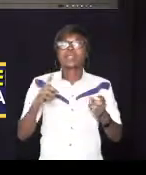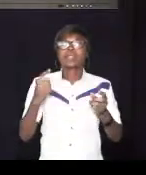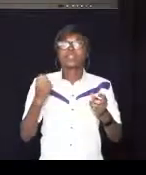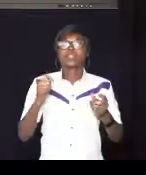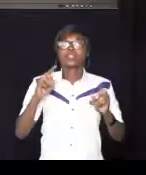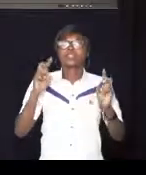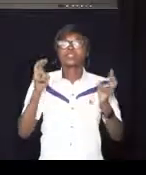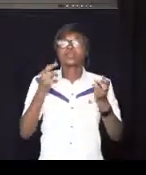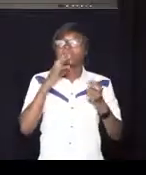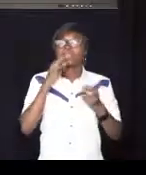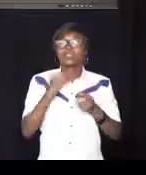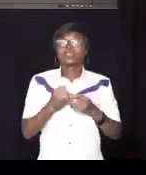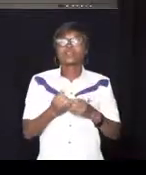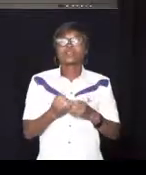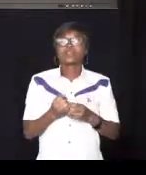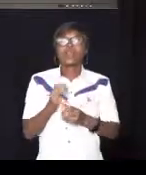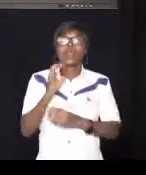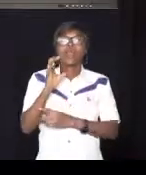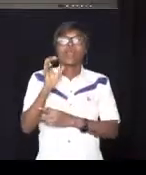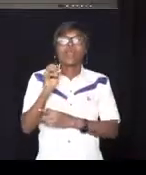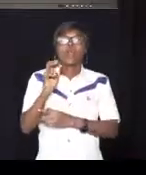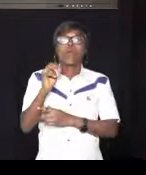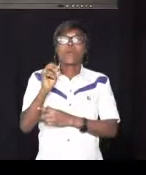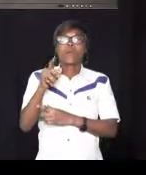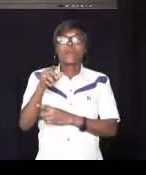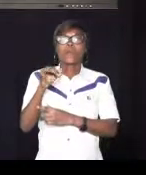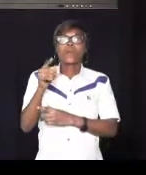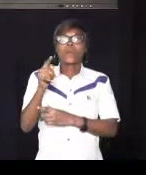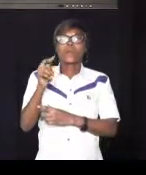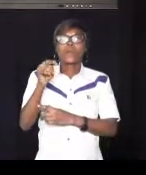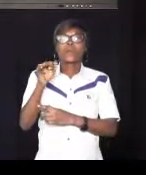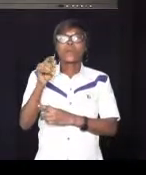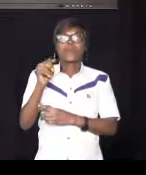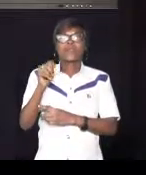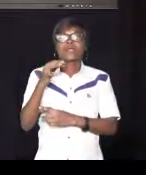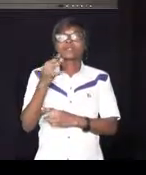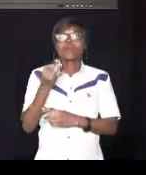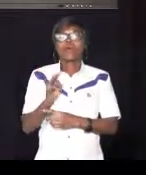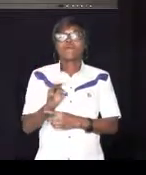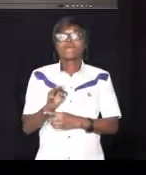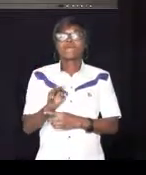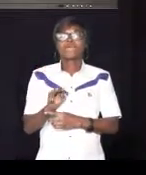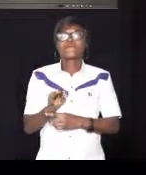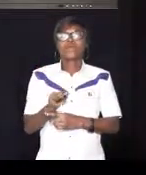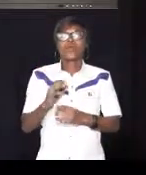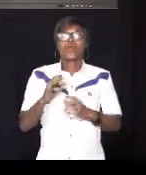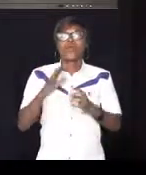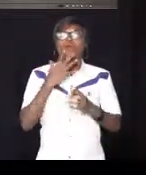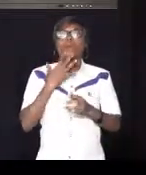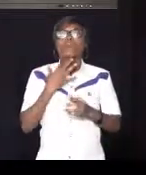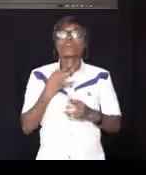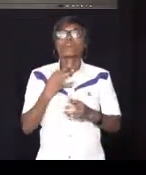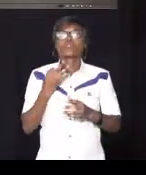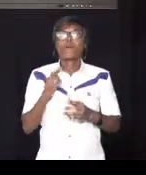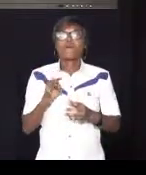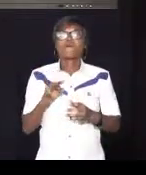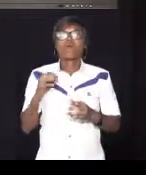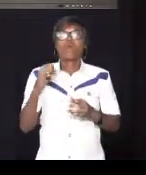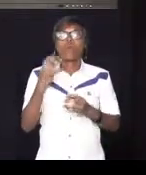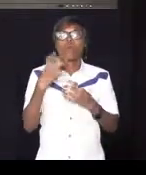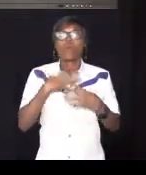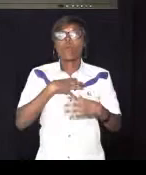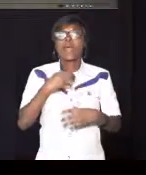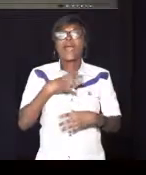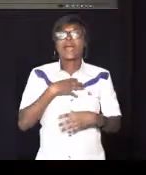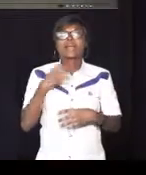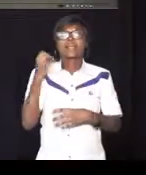And the topic for today is component colors of white light. Component colors of white light.